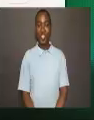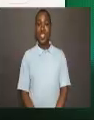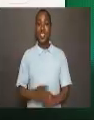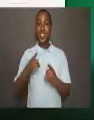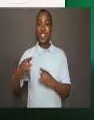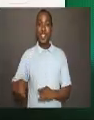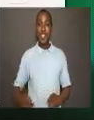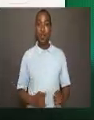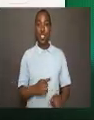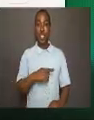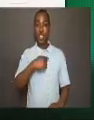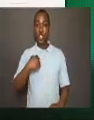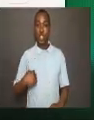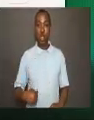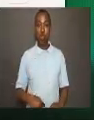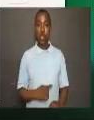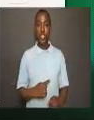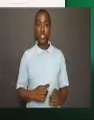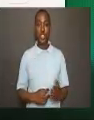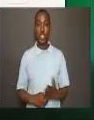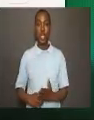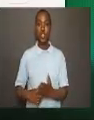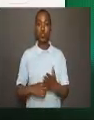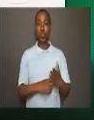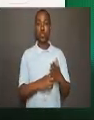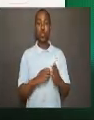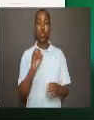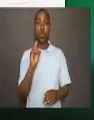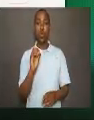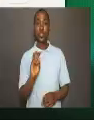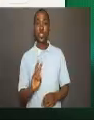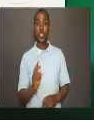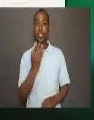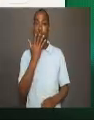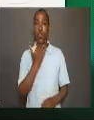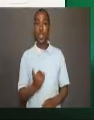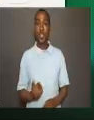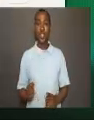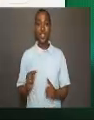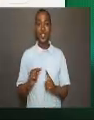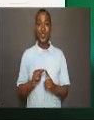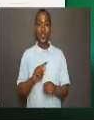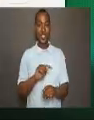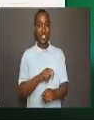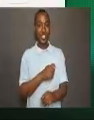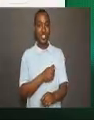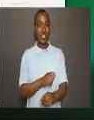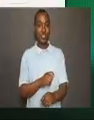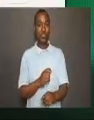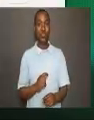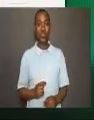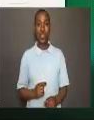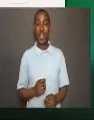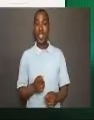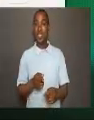Systemic circulation transports oxygenated blood to the tissues and